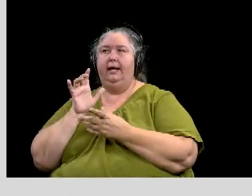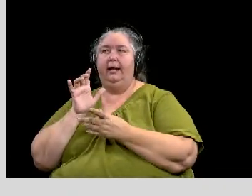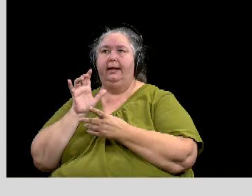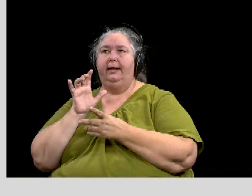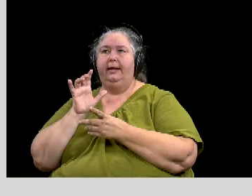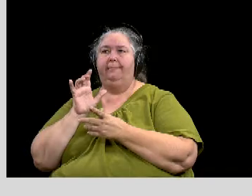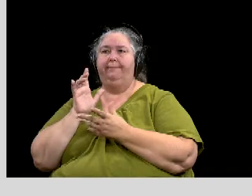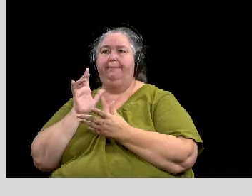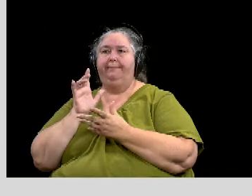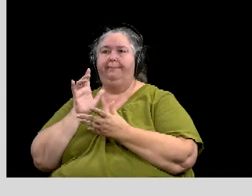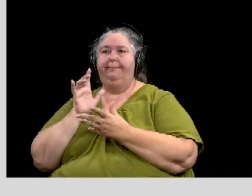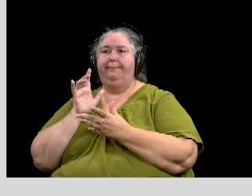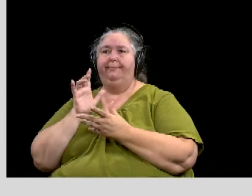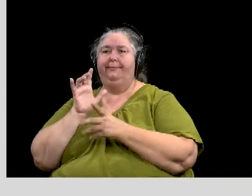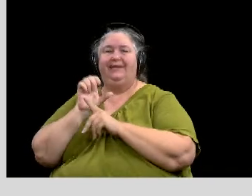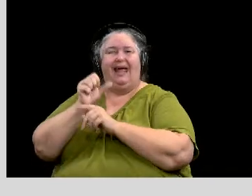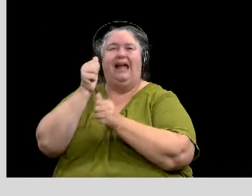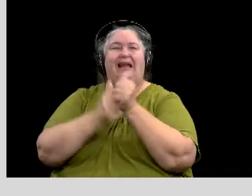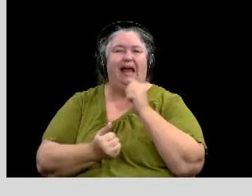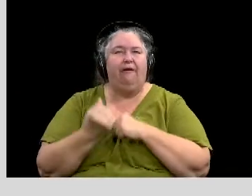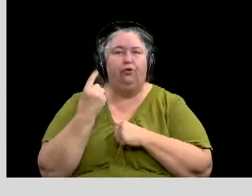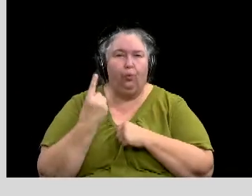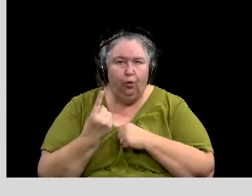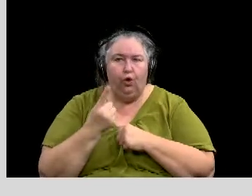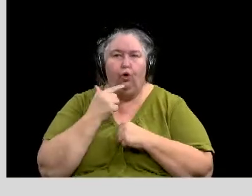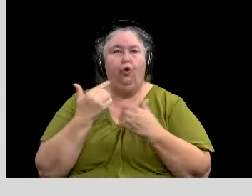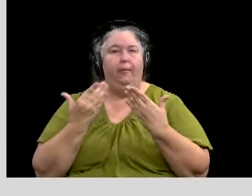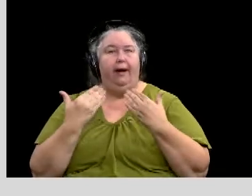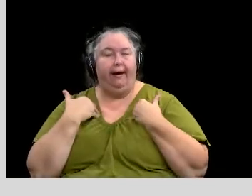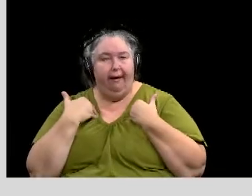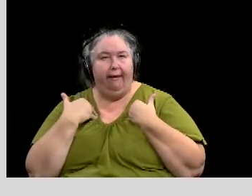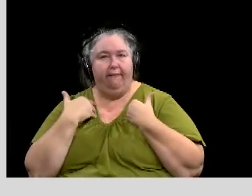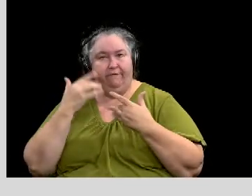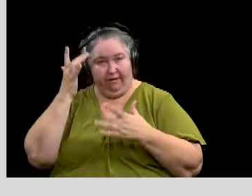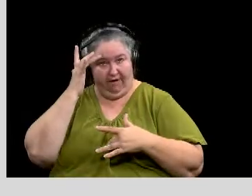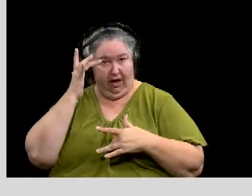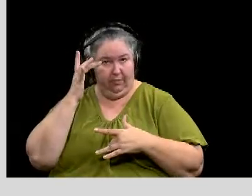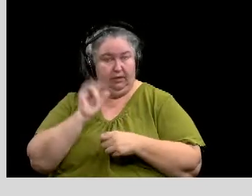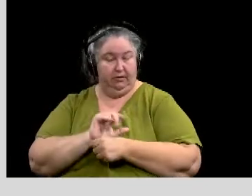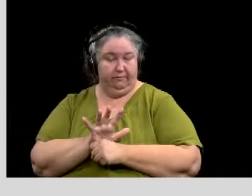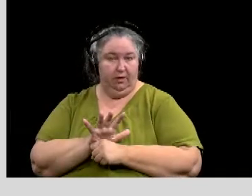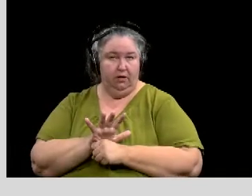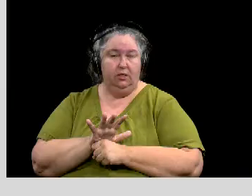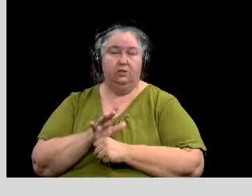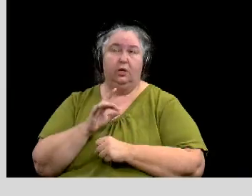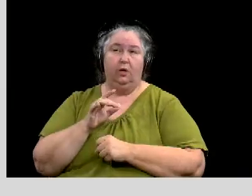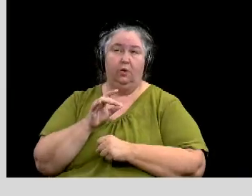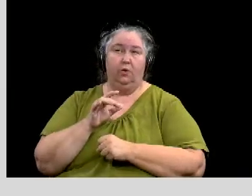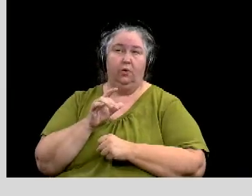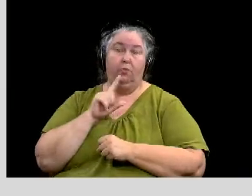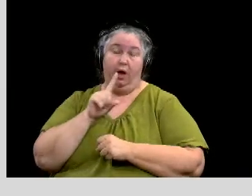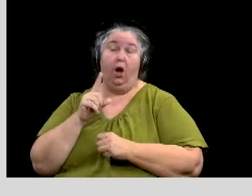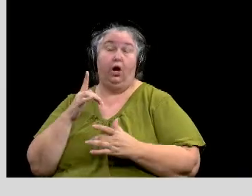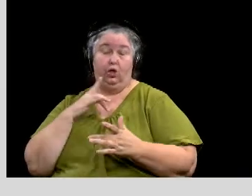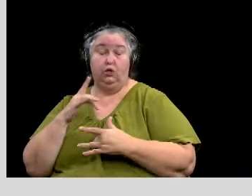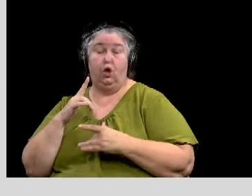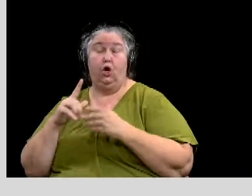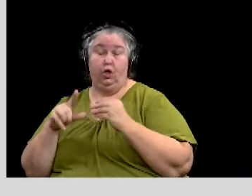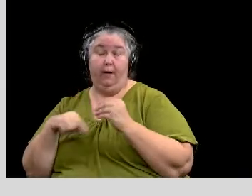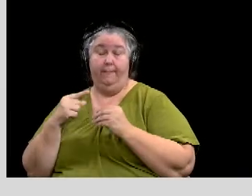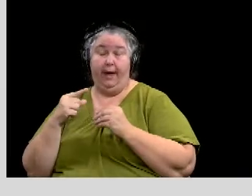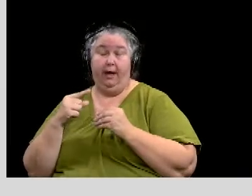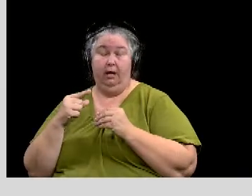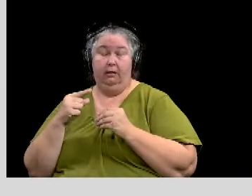concerned about the current level of high hospitalizations, particularly going into the Christmas holidays.